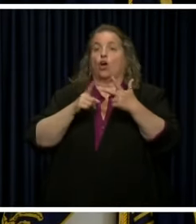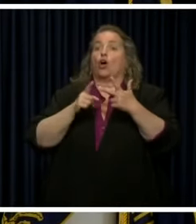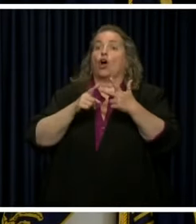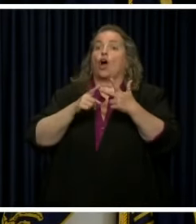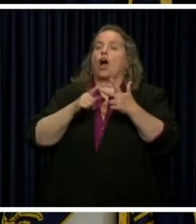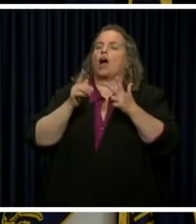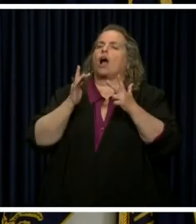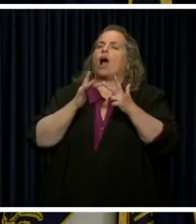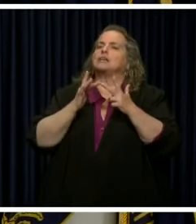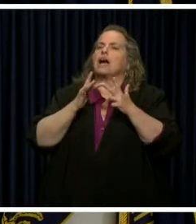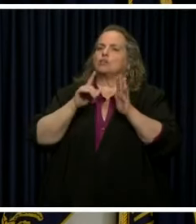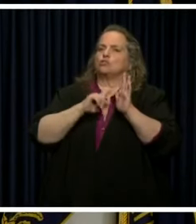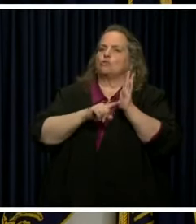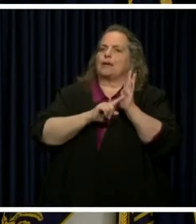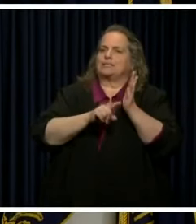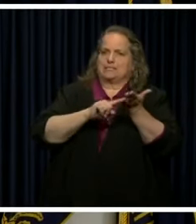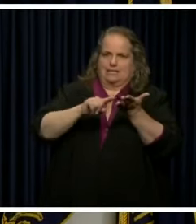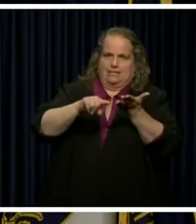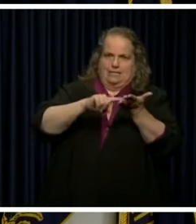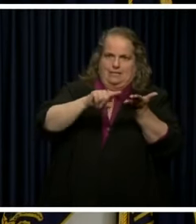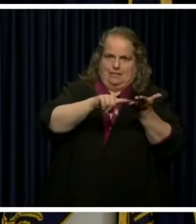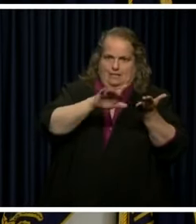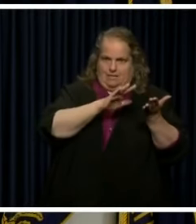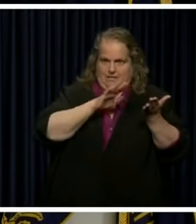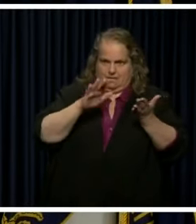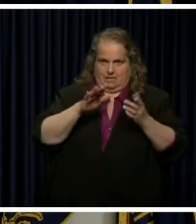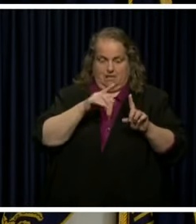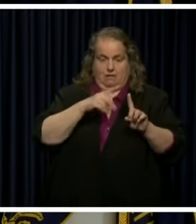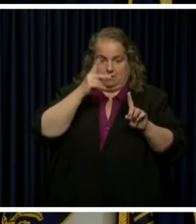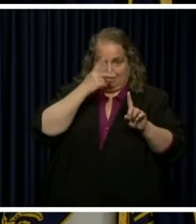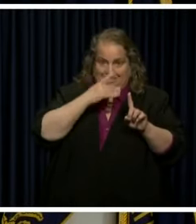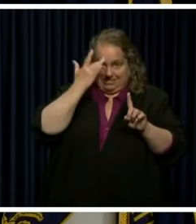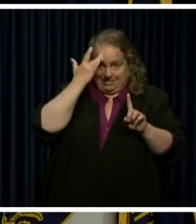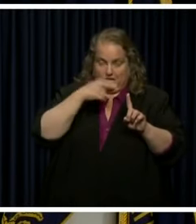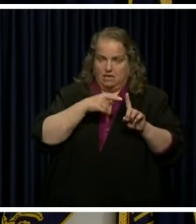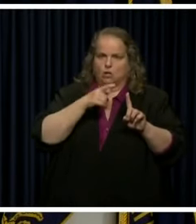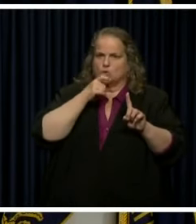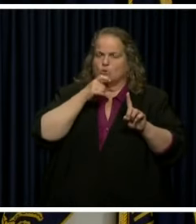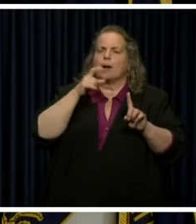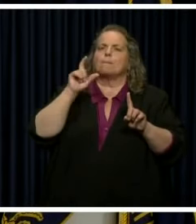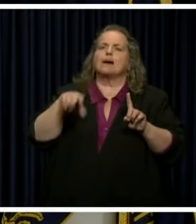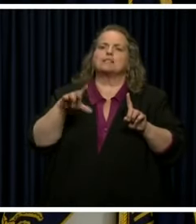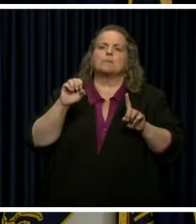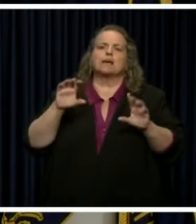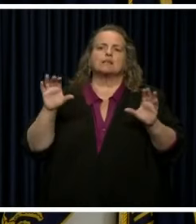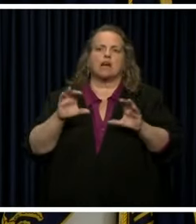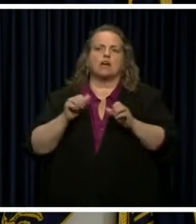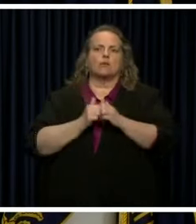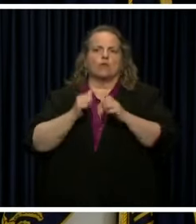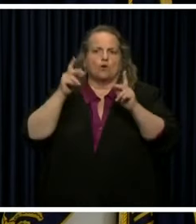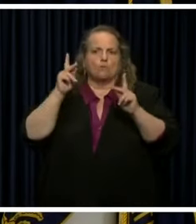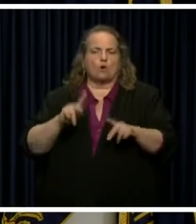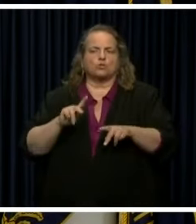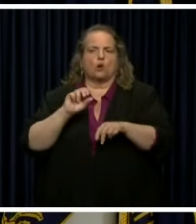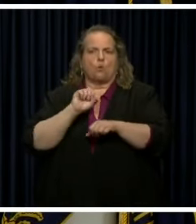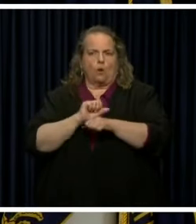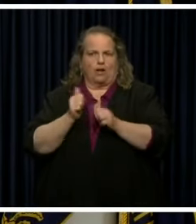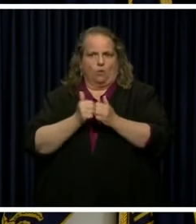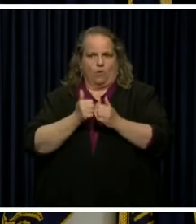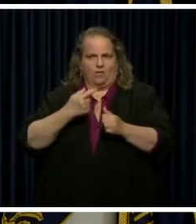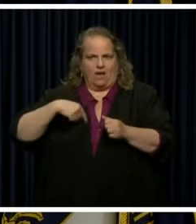tracing, which needs to be done by an individual working with us, either directly for